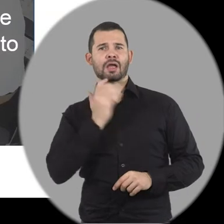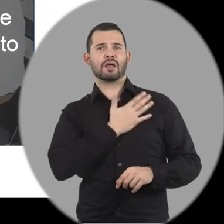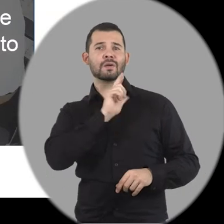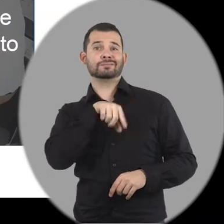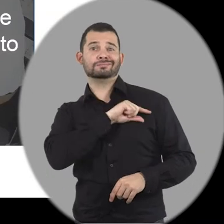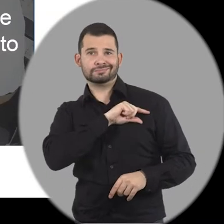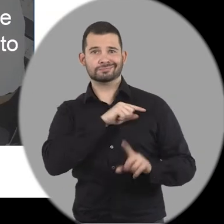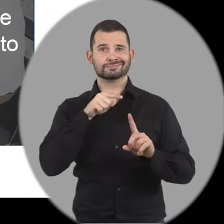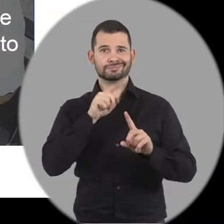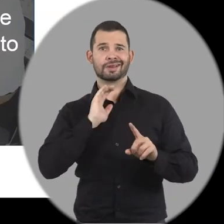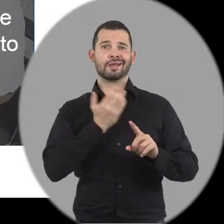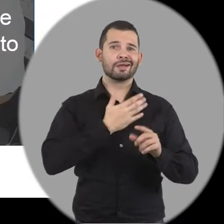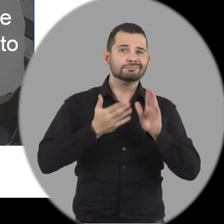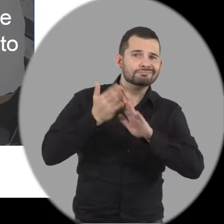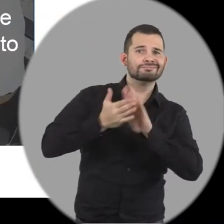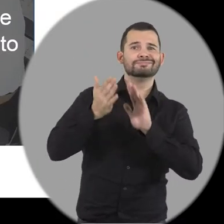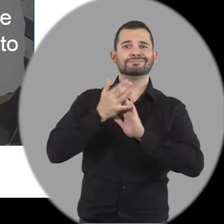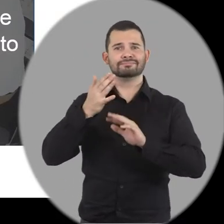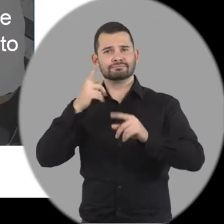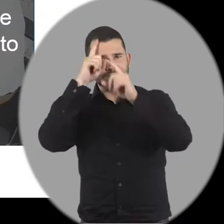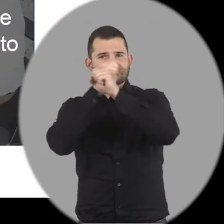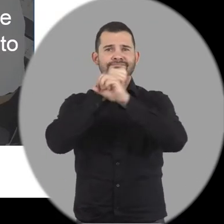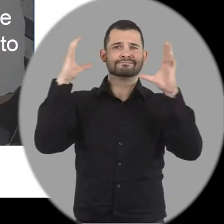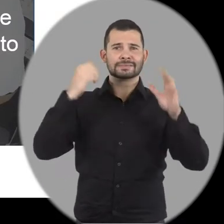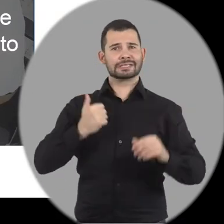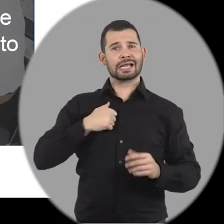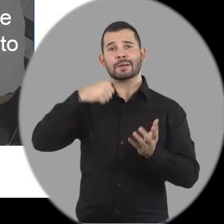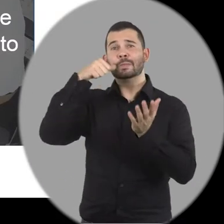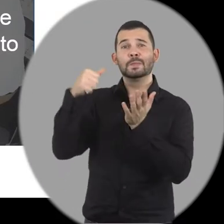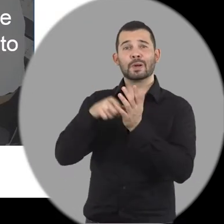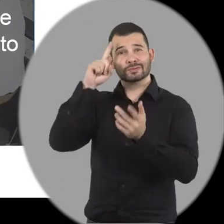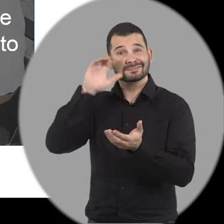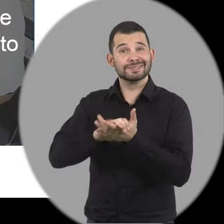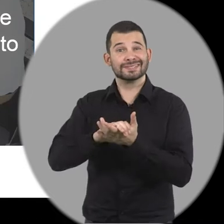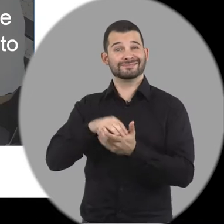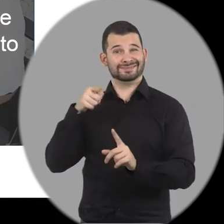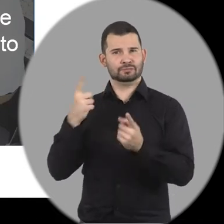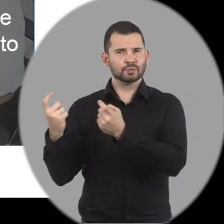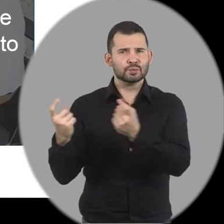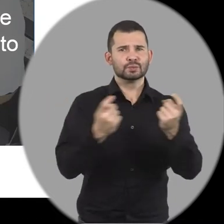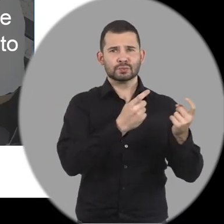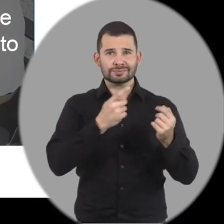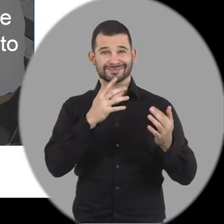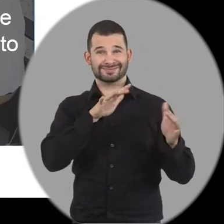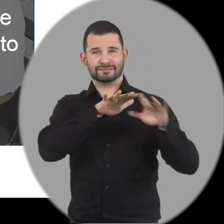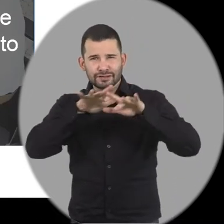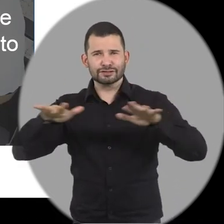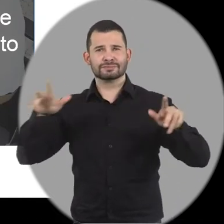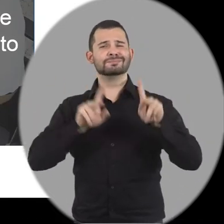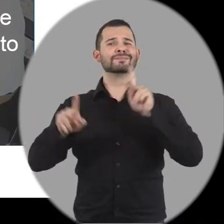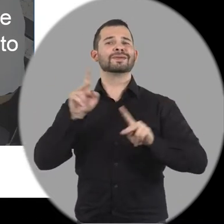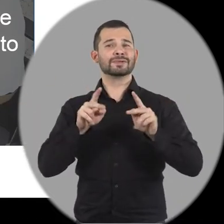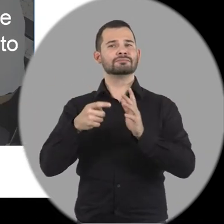we are as a company, how we operate, and how we see our future. Canada Post believes that attracting, developing, and retaining people who reflect